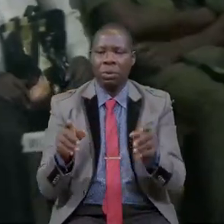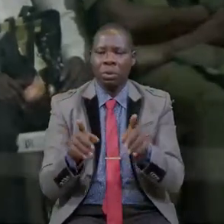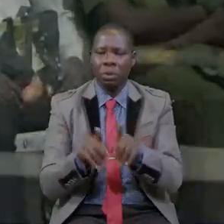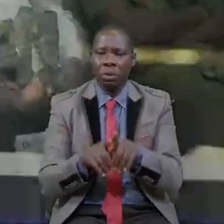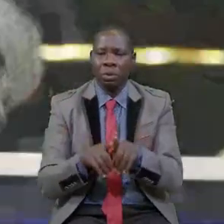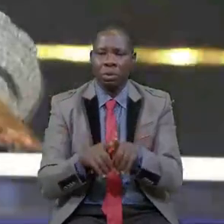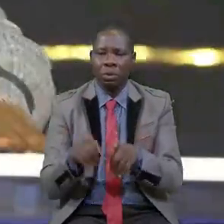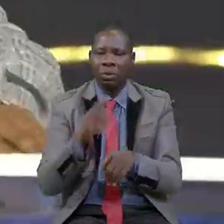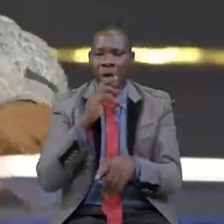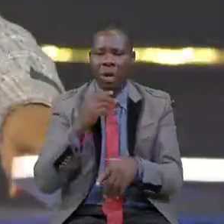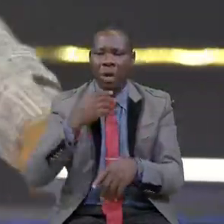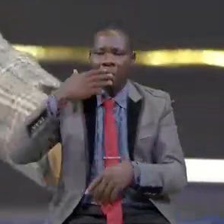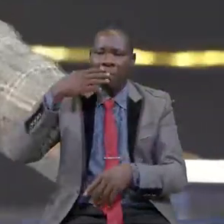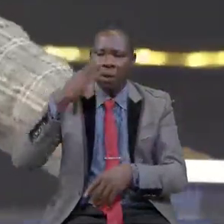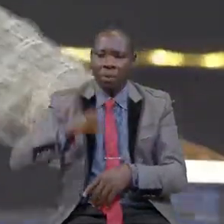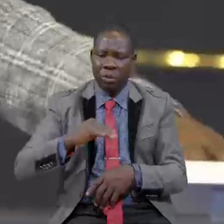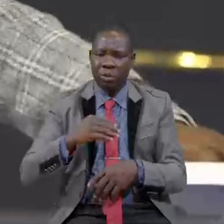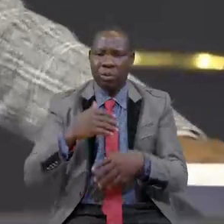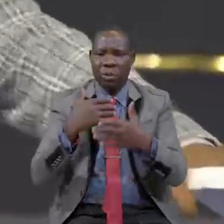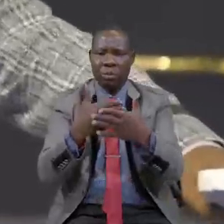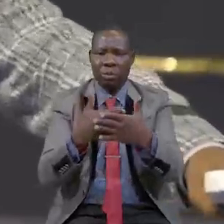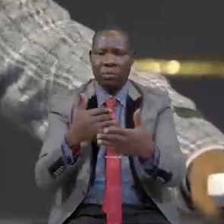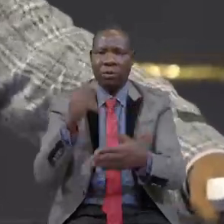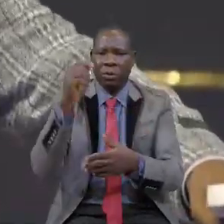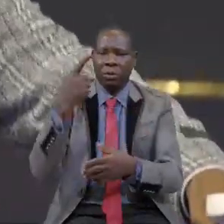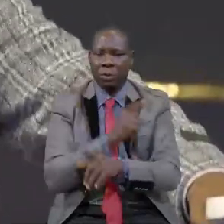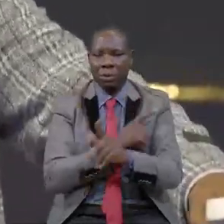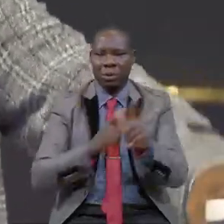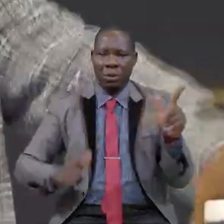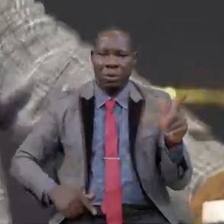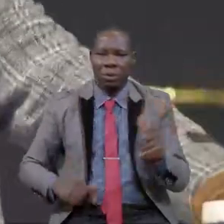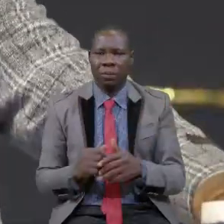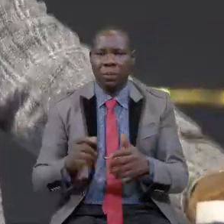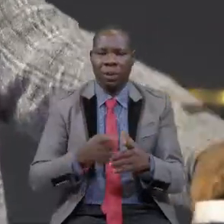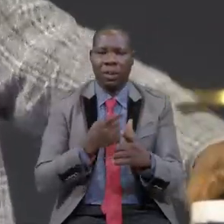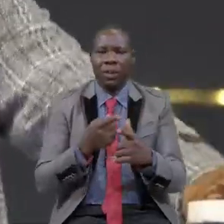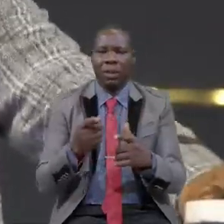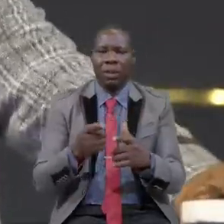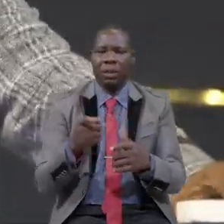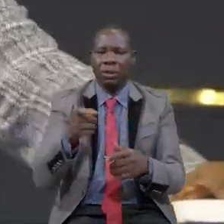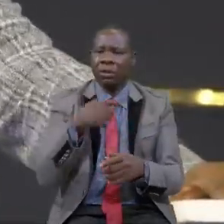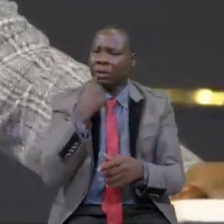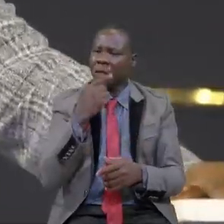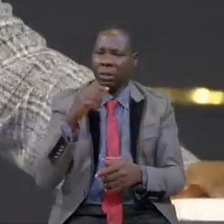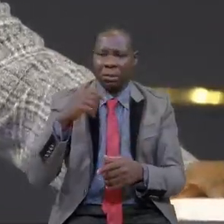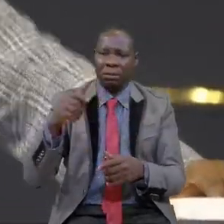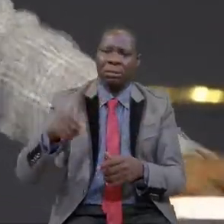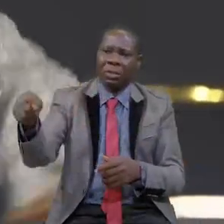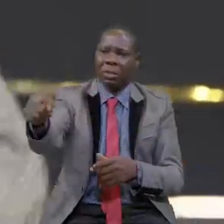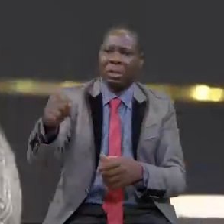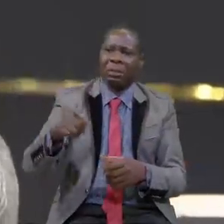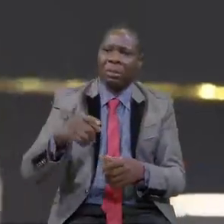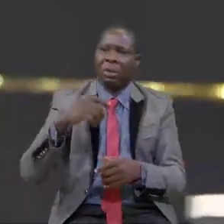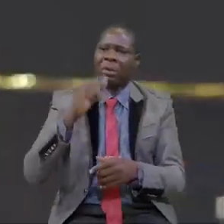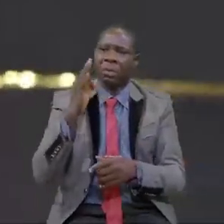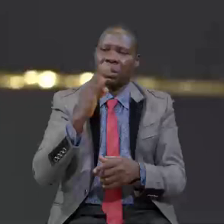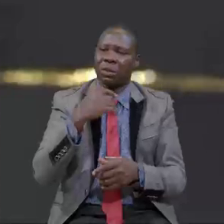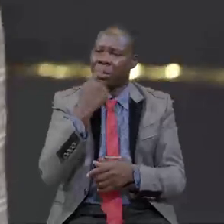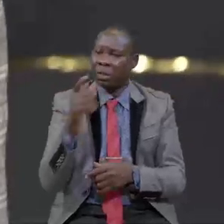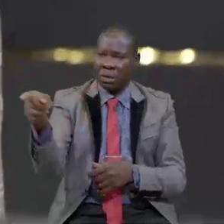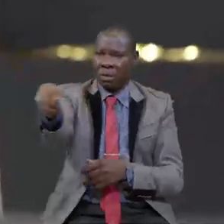abominable in the sight of the Lord you say them Pastor tell them talk to them I've been wanting them